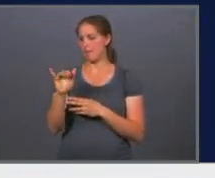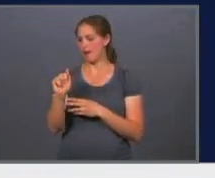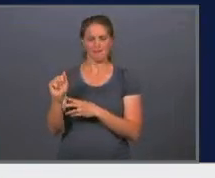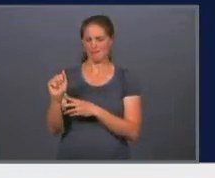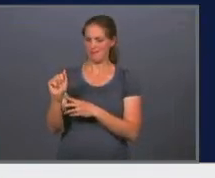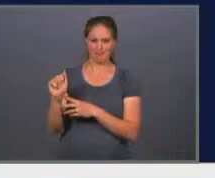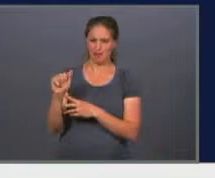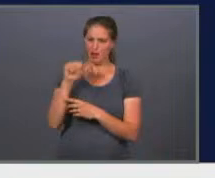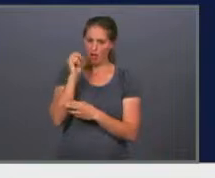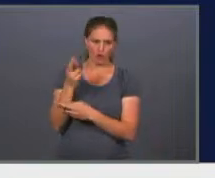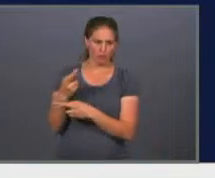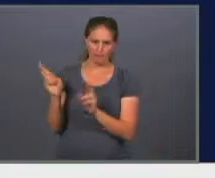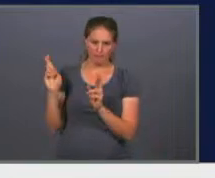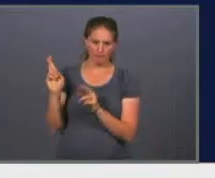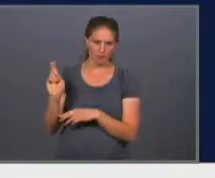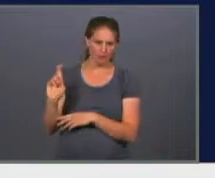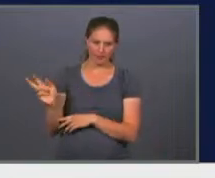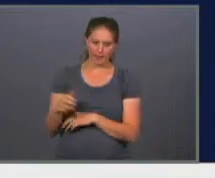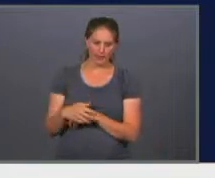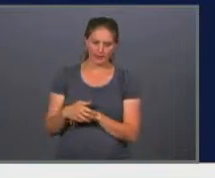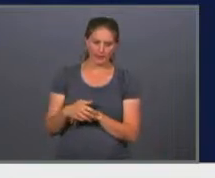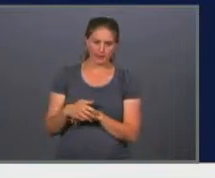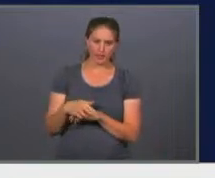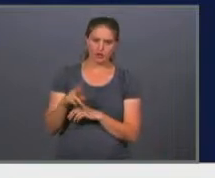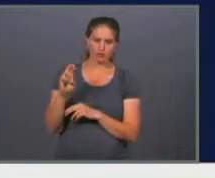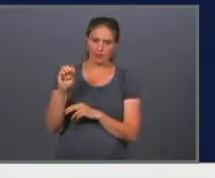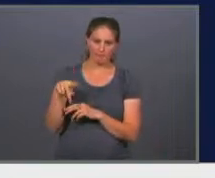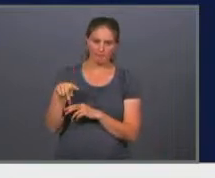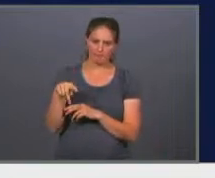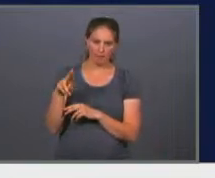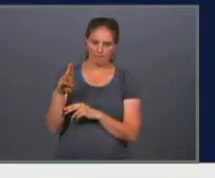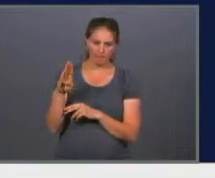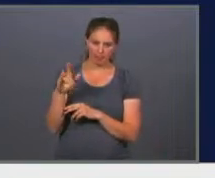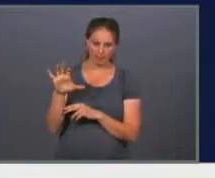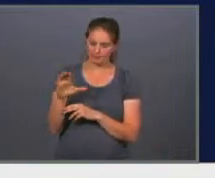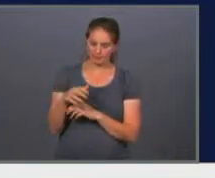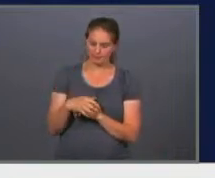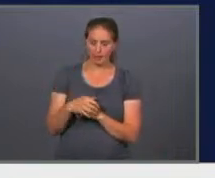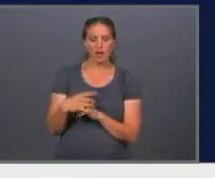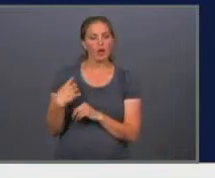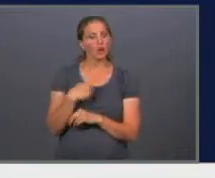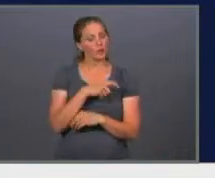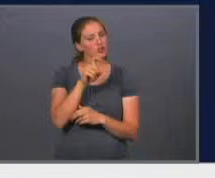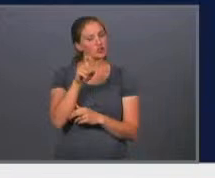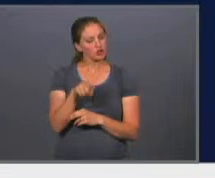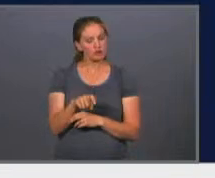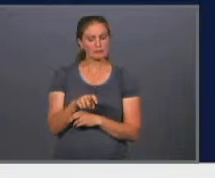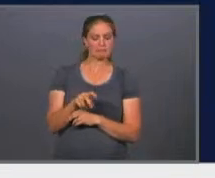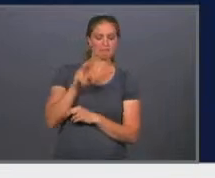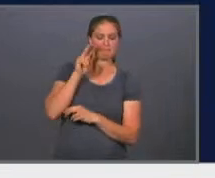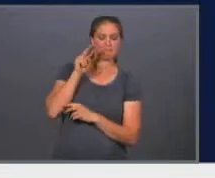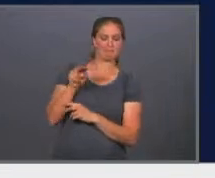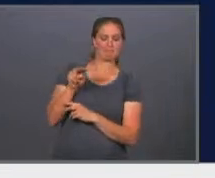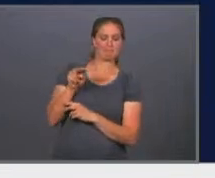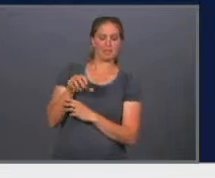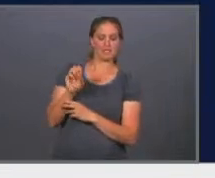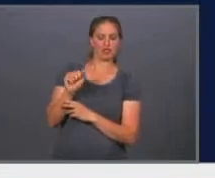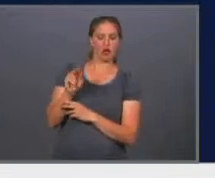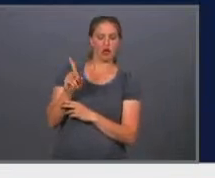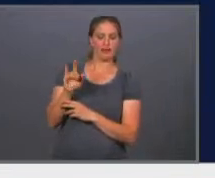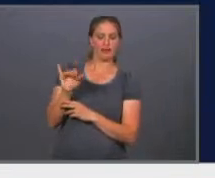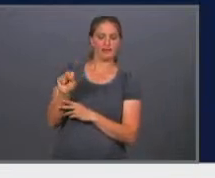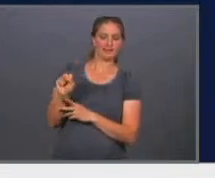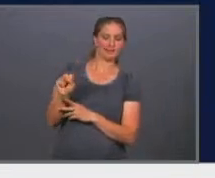republic. And I think we should look with some suspicion at the Saudis,